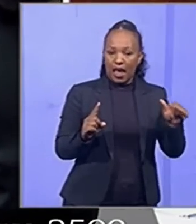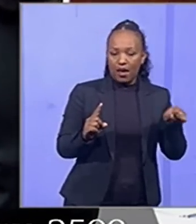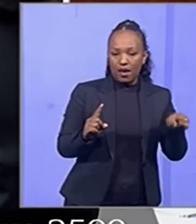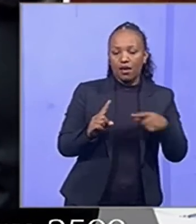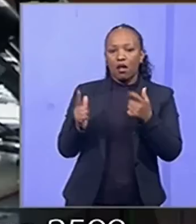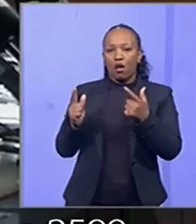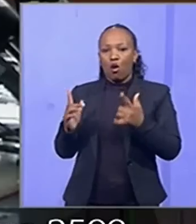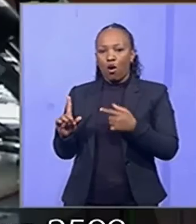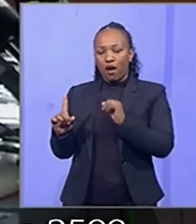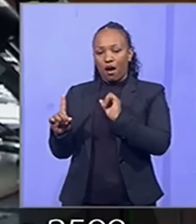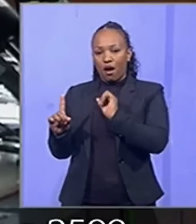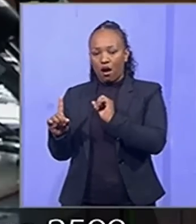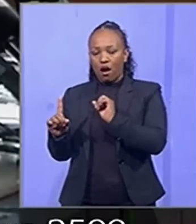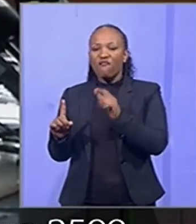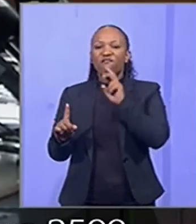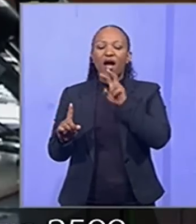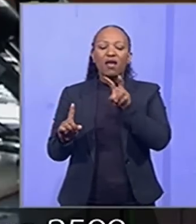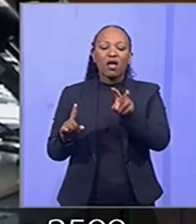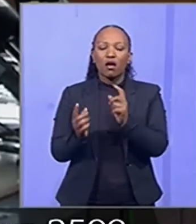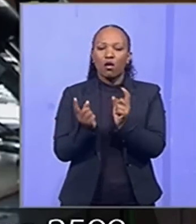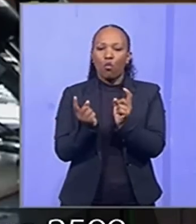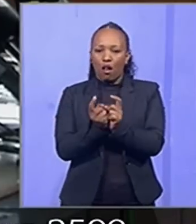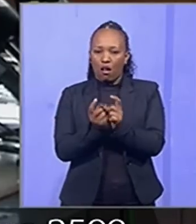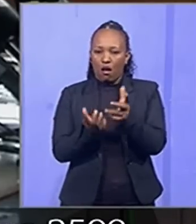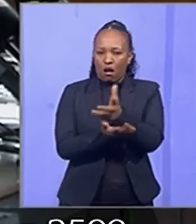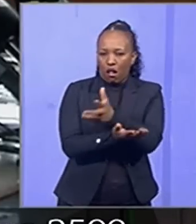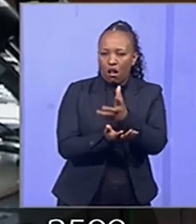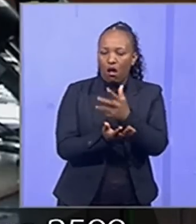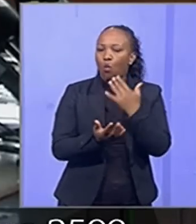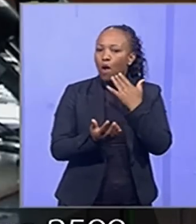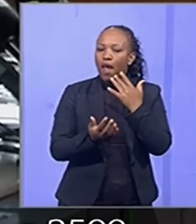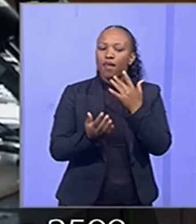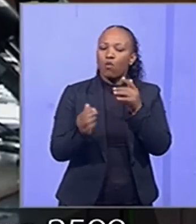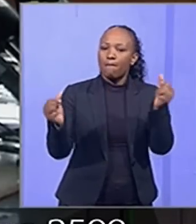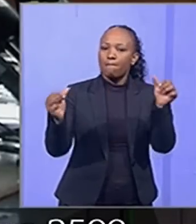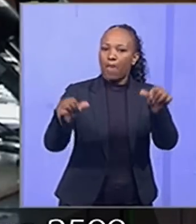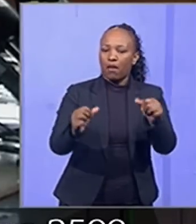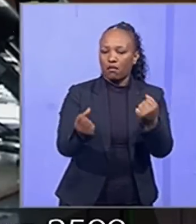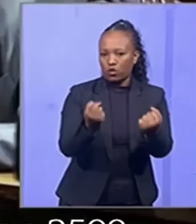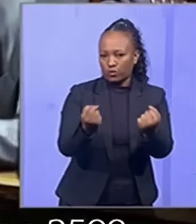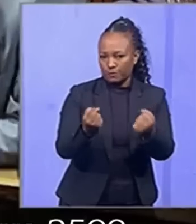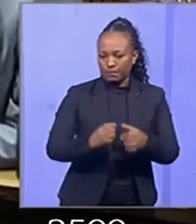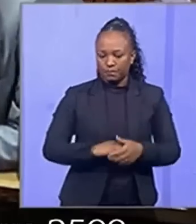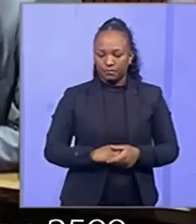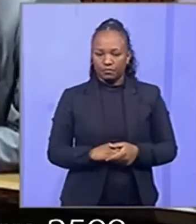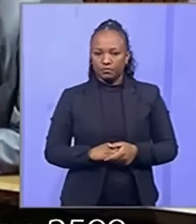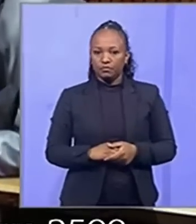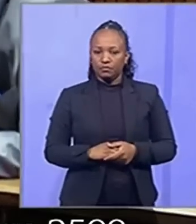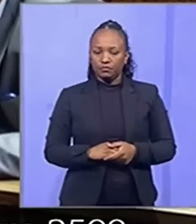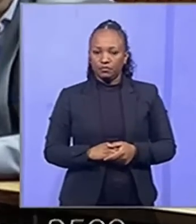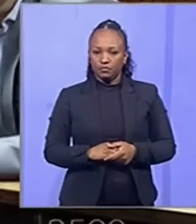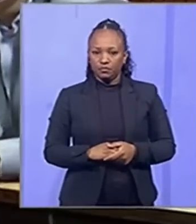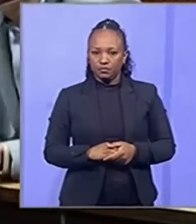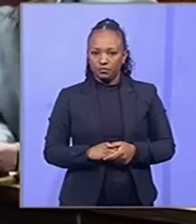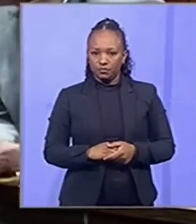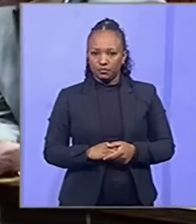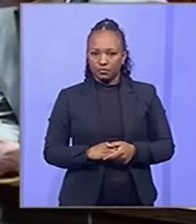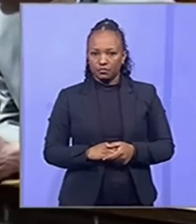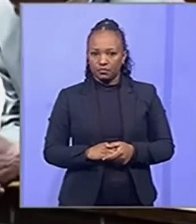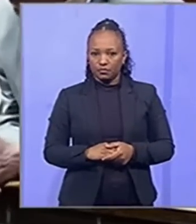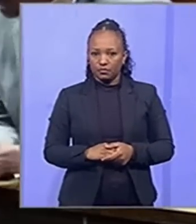ka Labohlano go sekaseka letšatši la go hlagelela ga gagwe pele ga kgorokgolo ya tsheko. Ishmael Modiba, ditaba